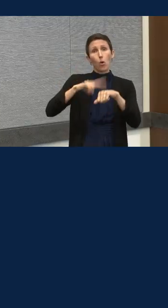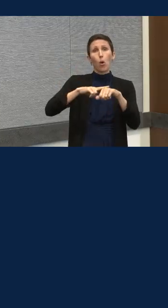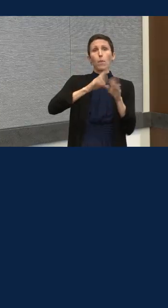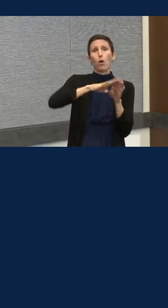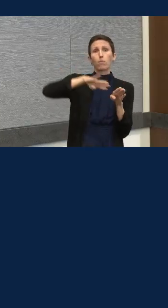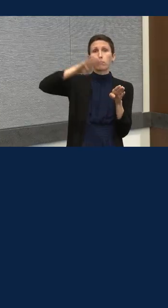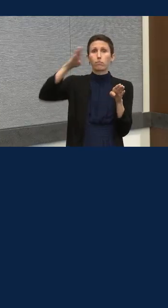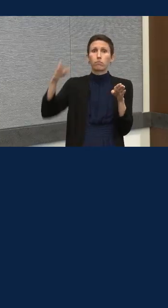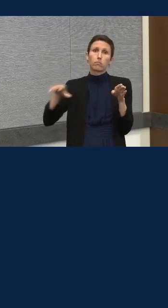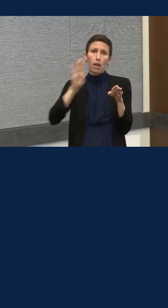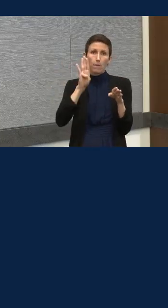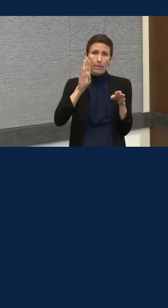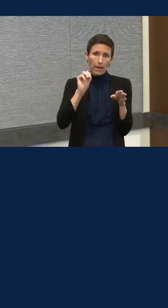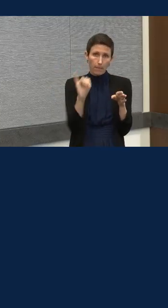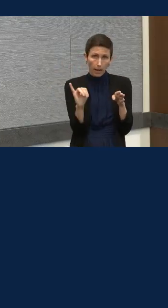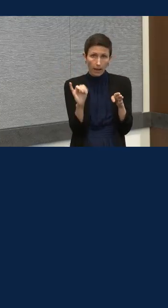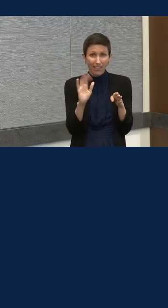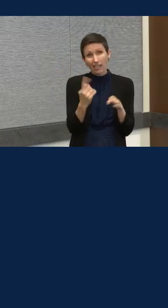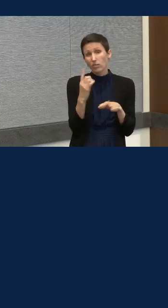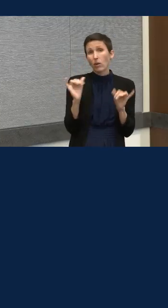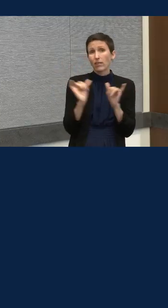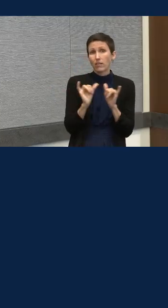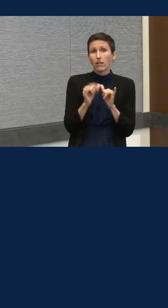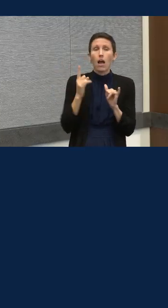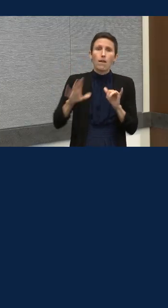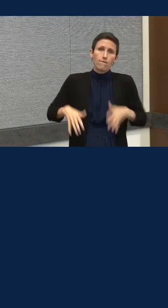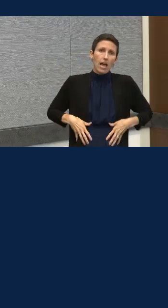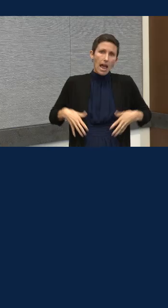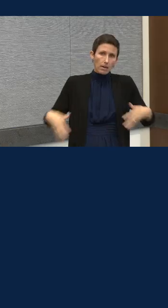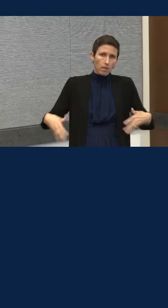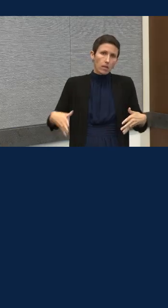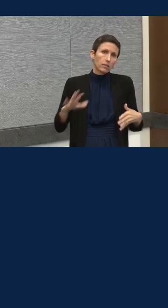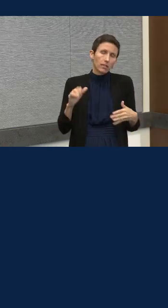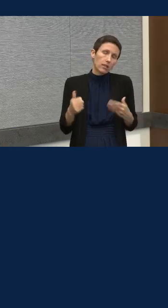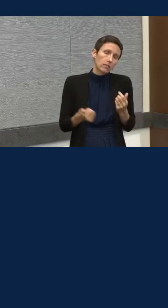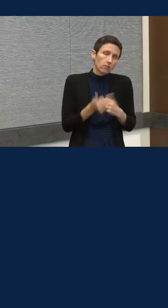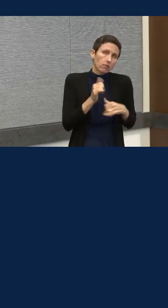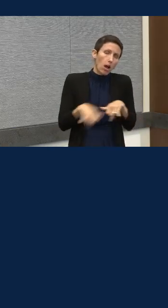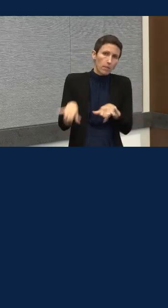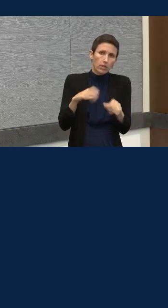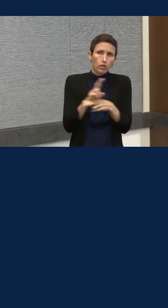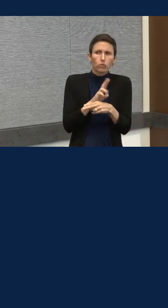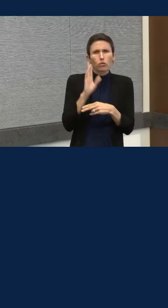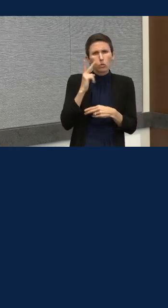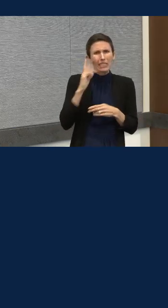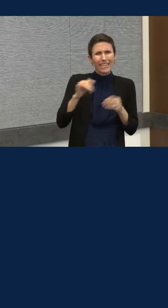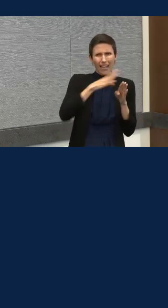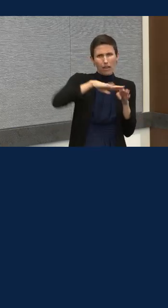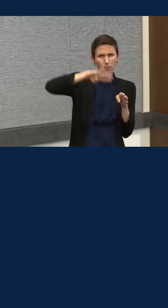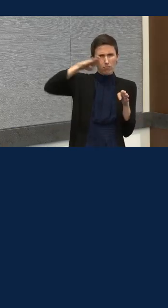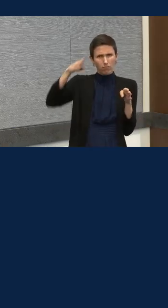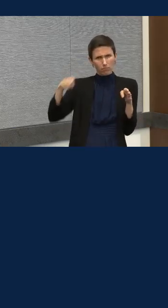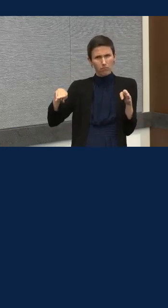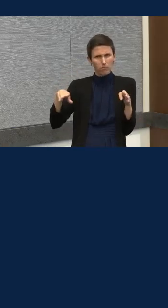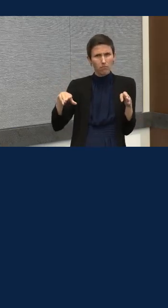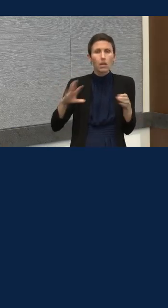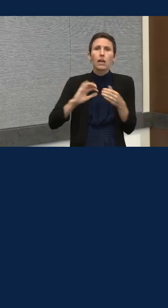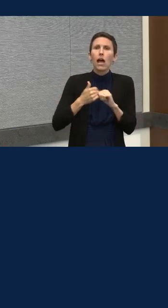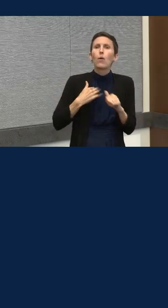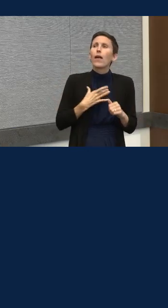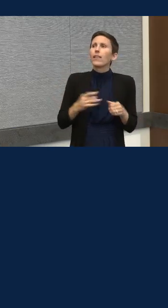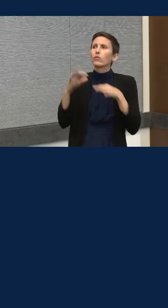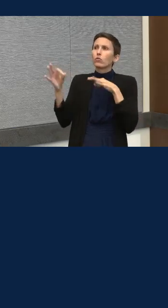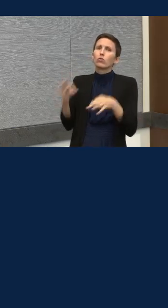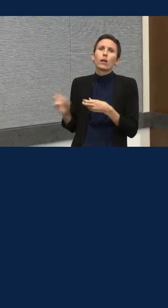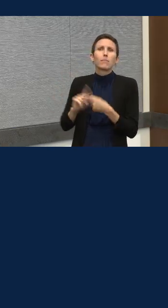body mass index, which is one of the measures of adiposity that is commonly used. You'll see a bell curve. And the way I like to describe it to